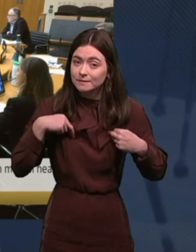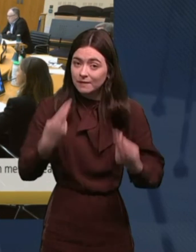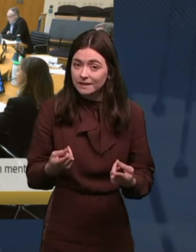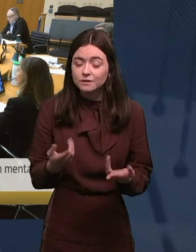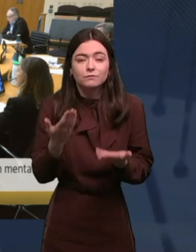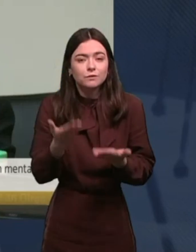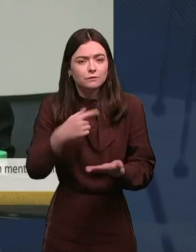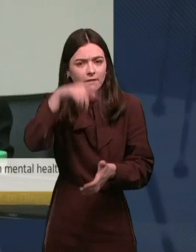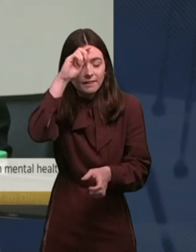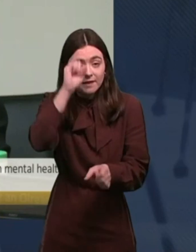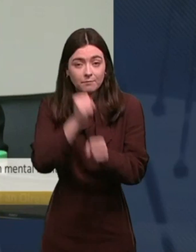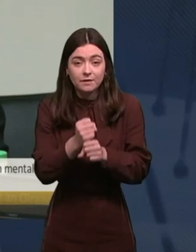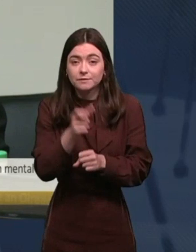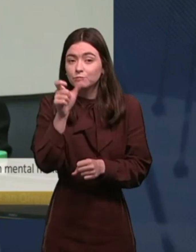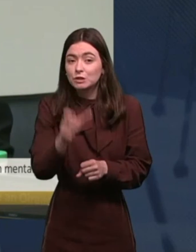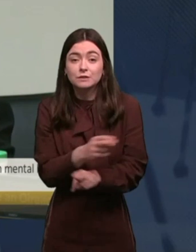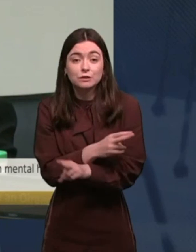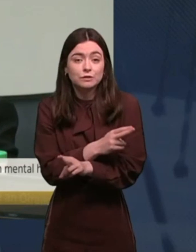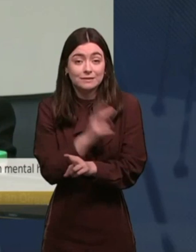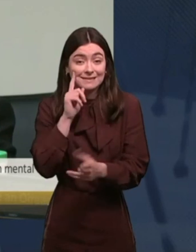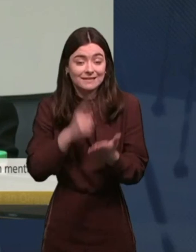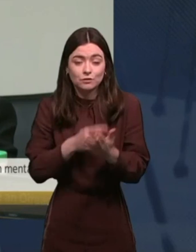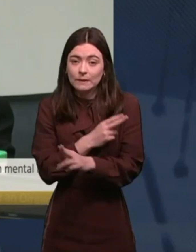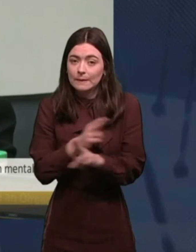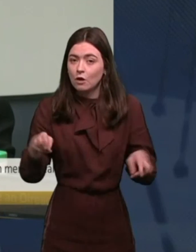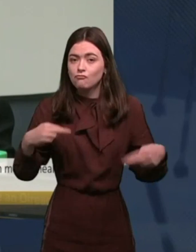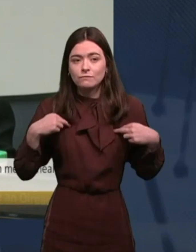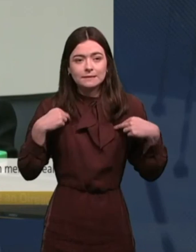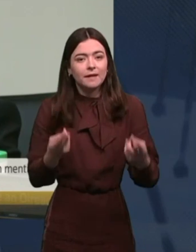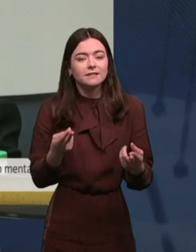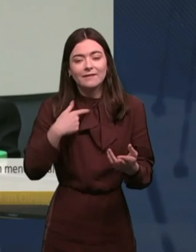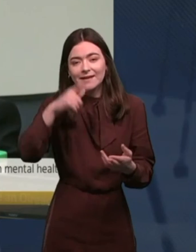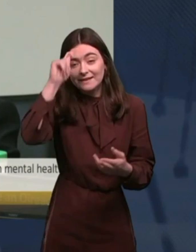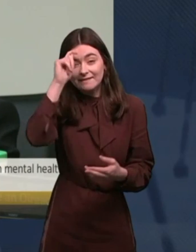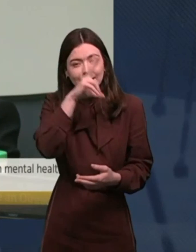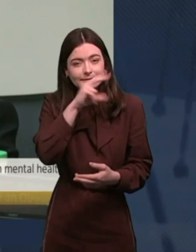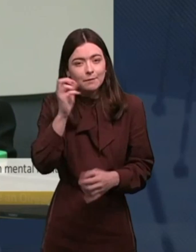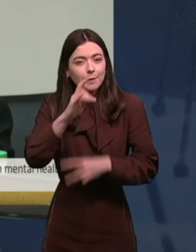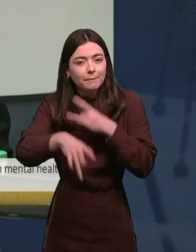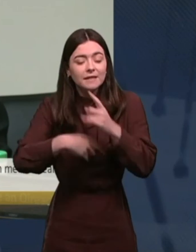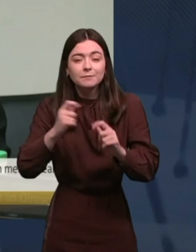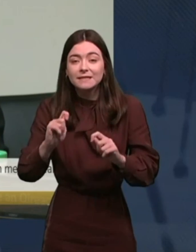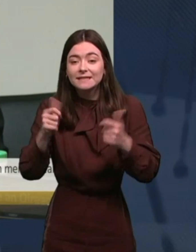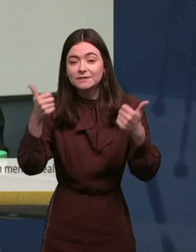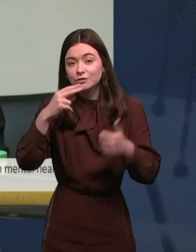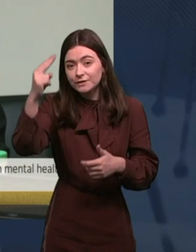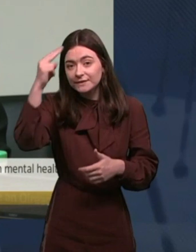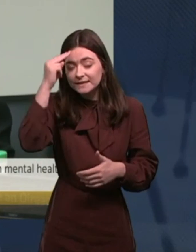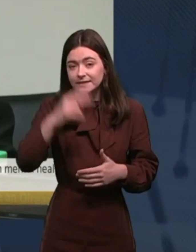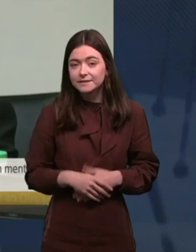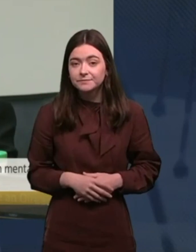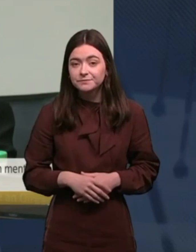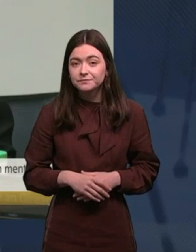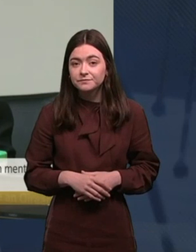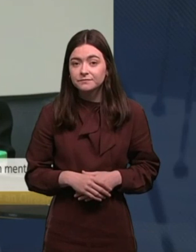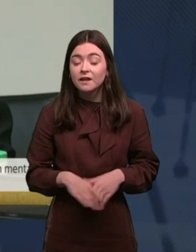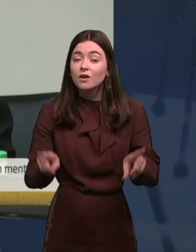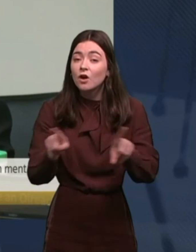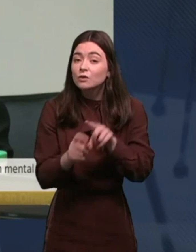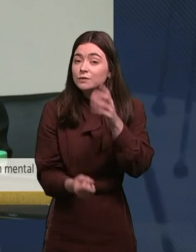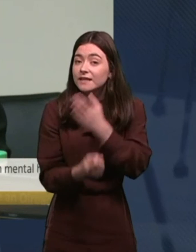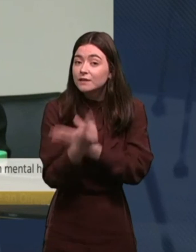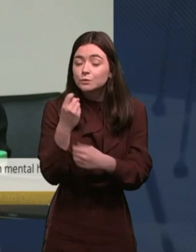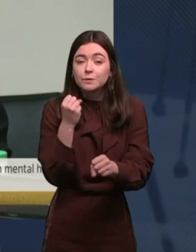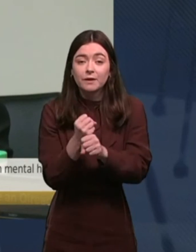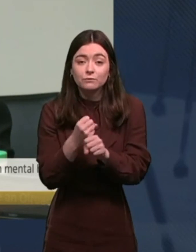consider that somebody's decisions wouldn't be respected, I think that example was something that made it easier for me to understand. Not to mention the kind of issues around the